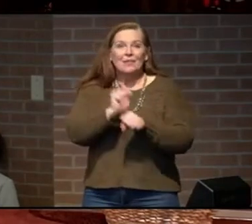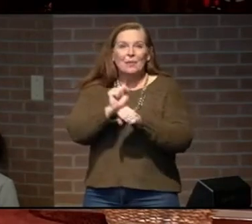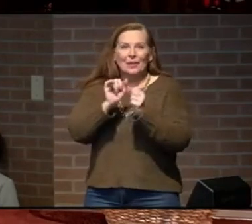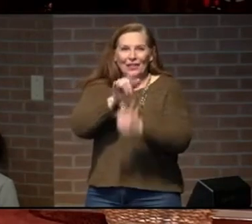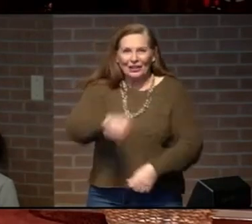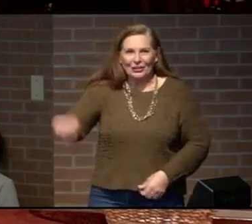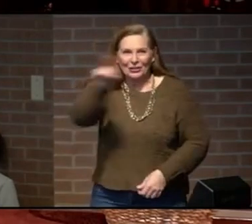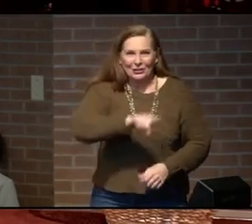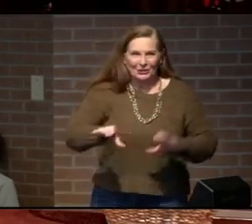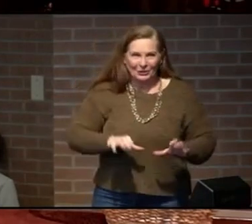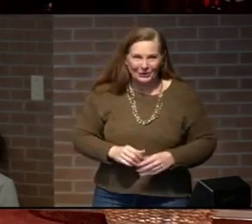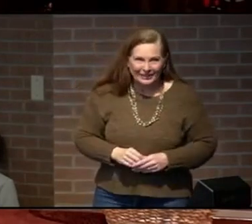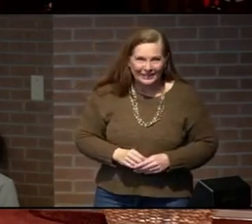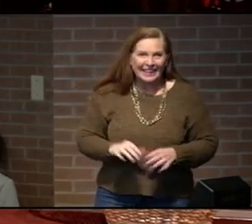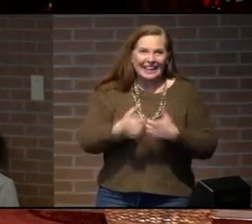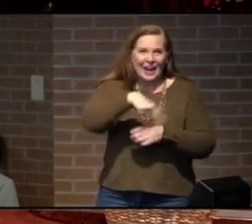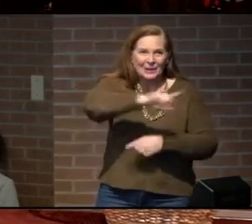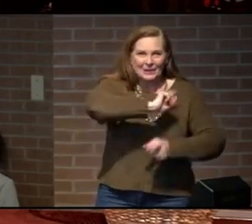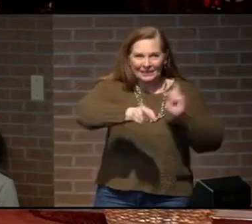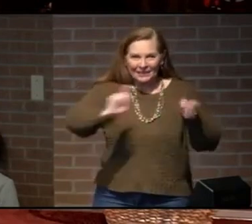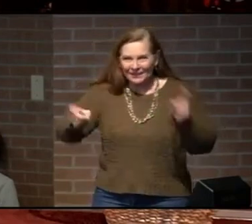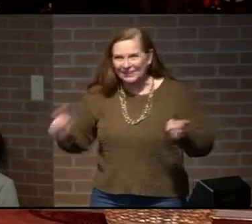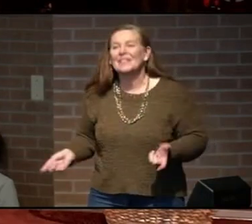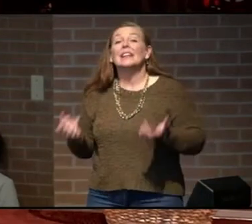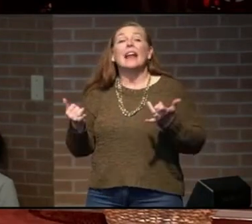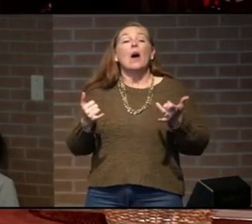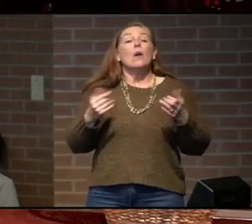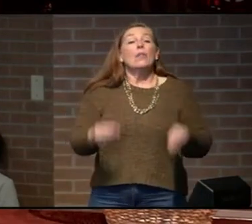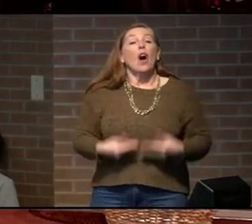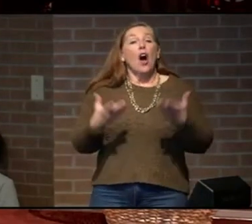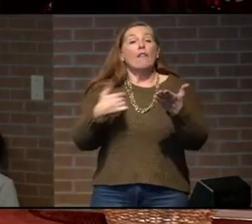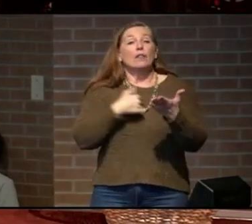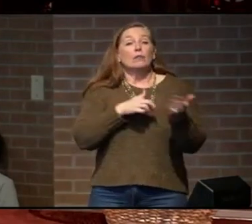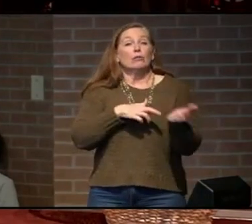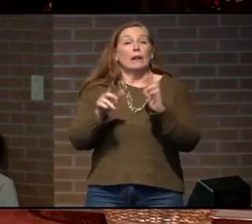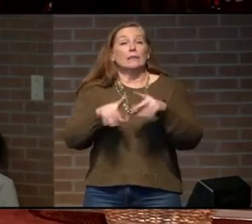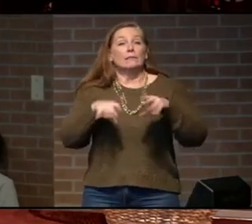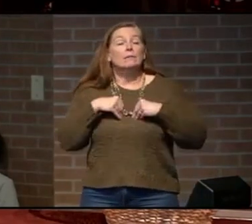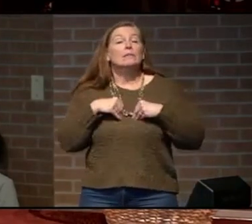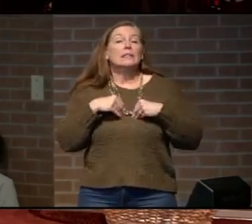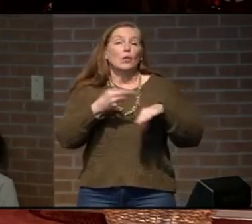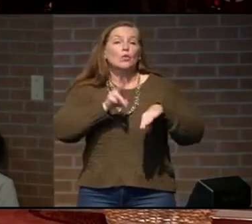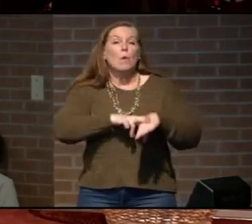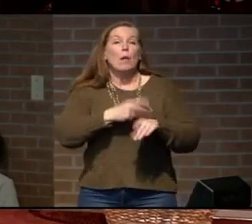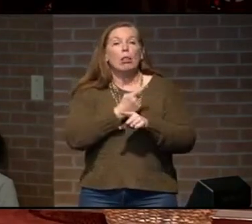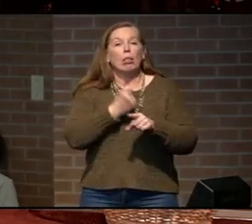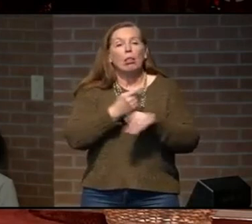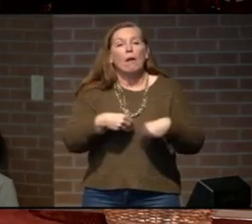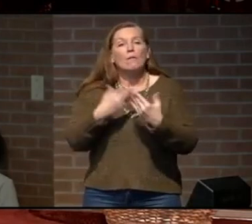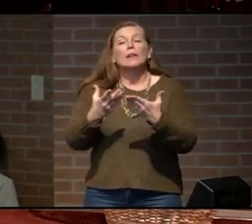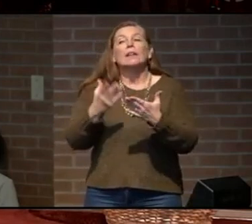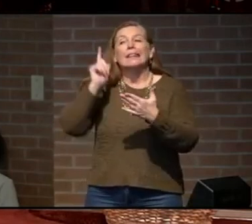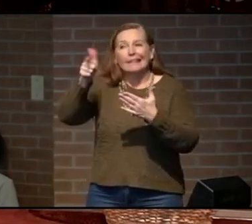you do and the way that you give. Now, the offering we're about to take is our normal offering. The thing we're going to do later is the time when we